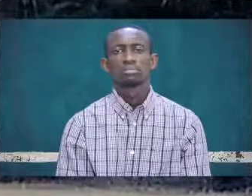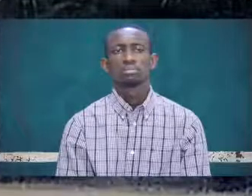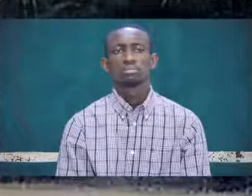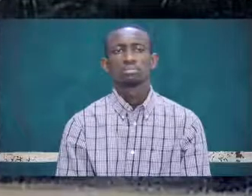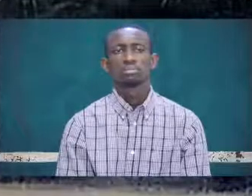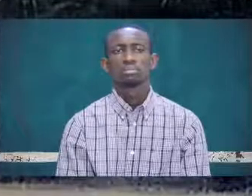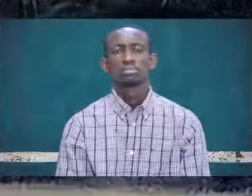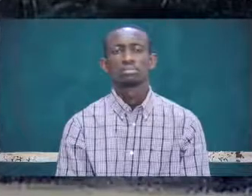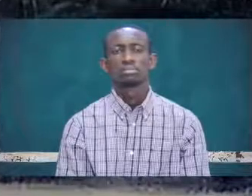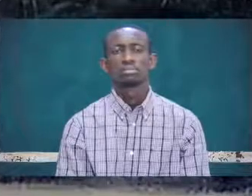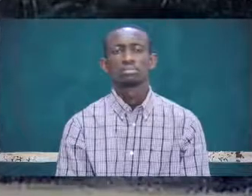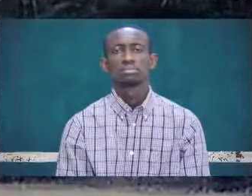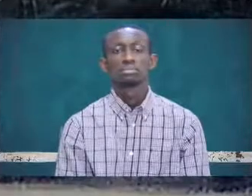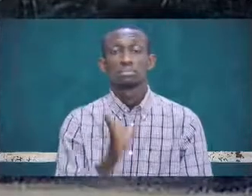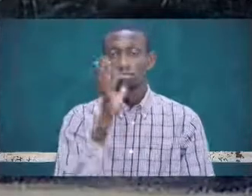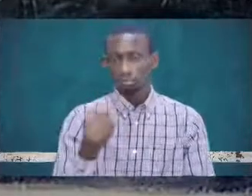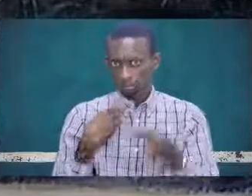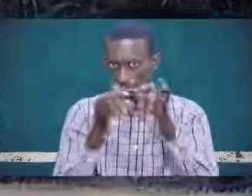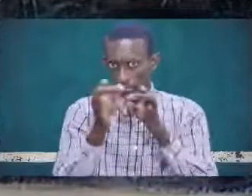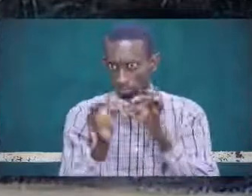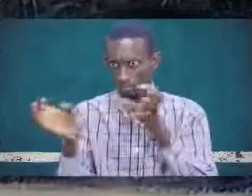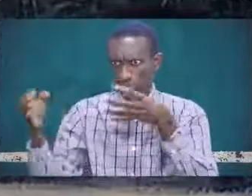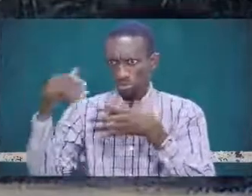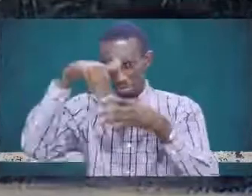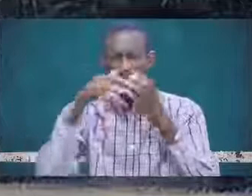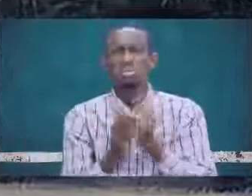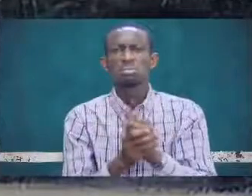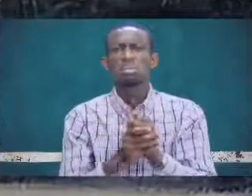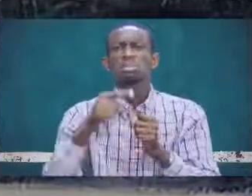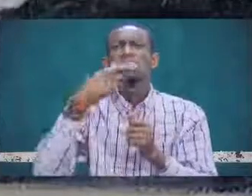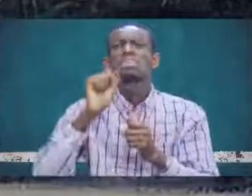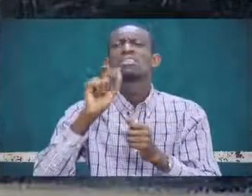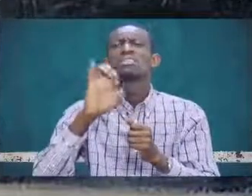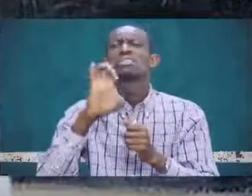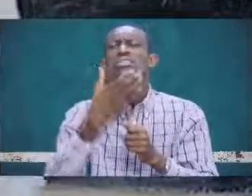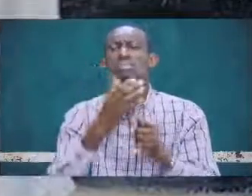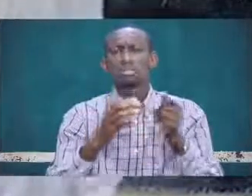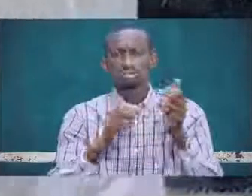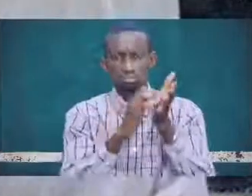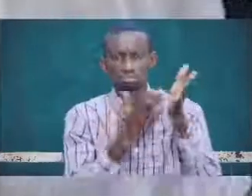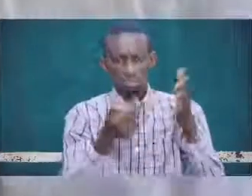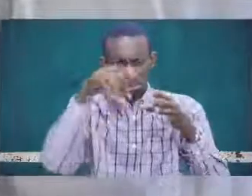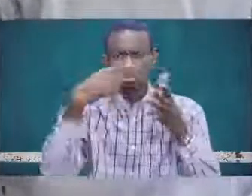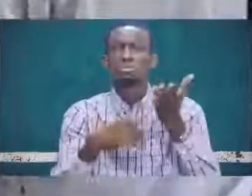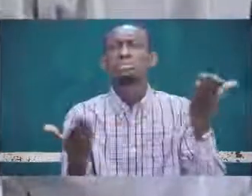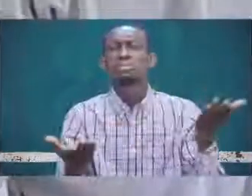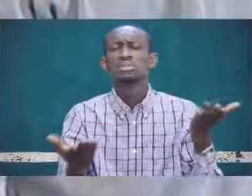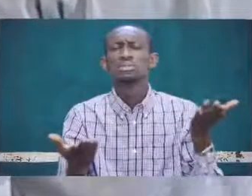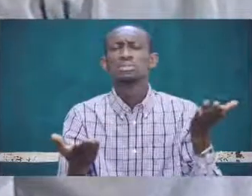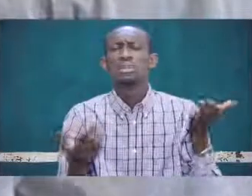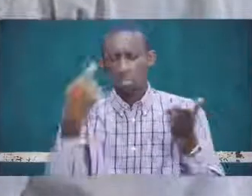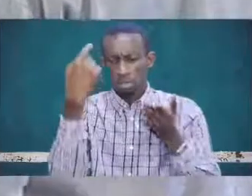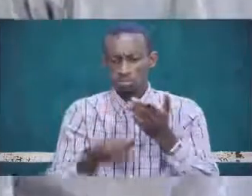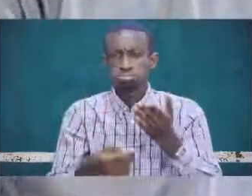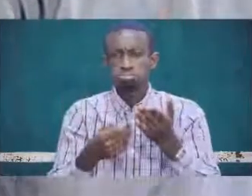Let's talk about the components of gastric juice. What are the major components of gastric juice? What are the